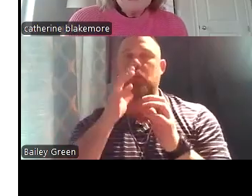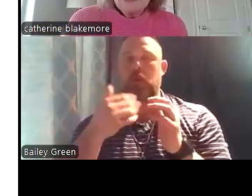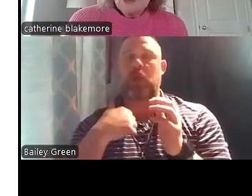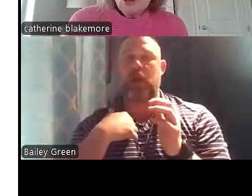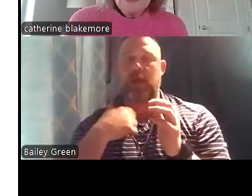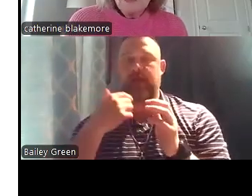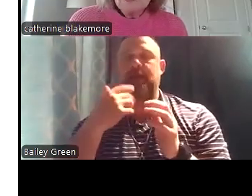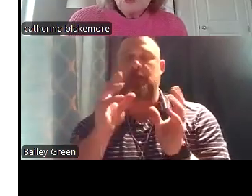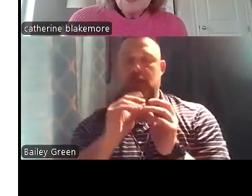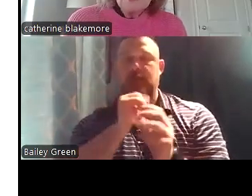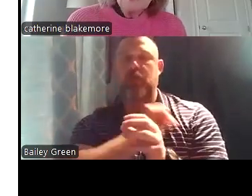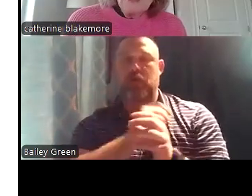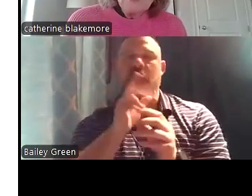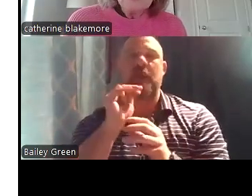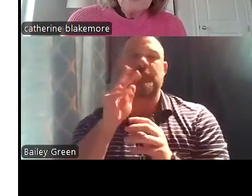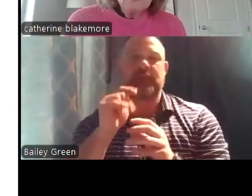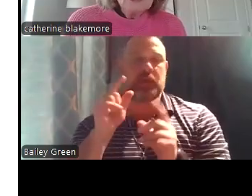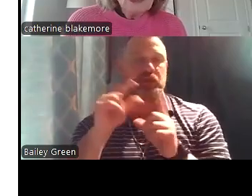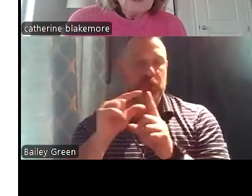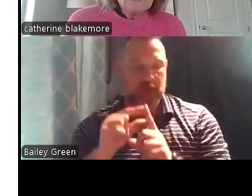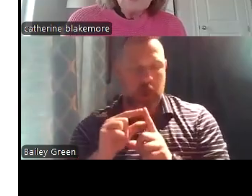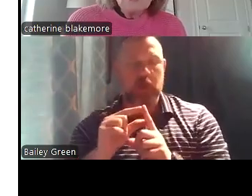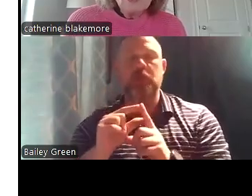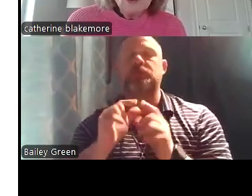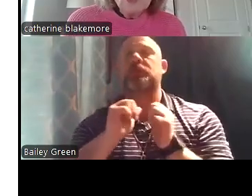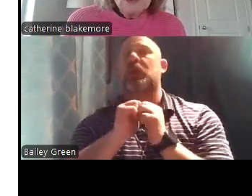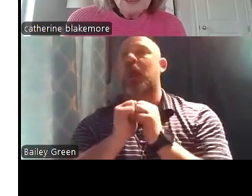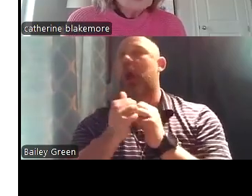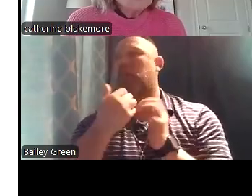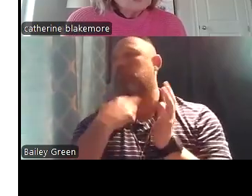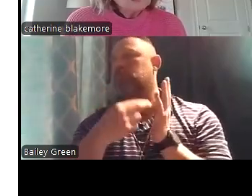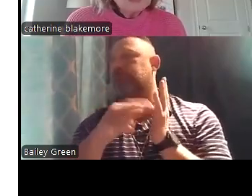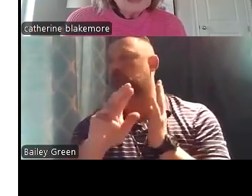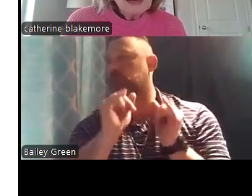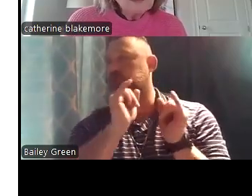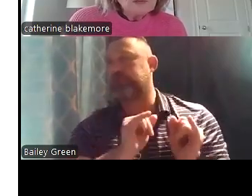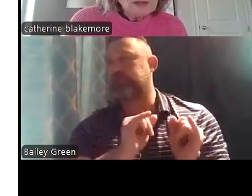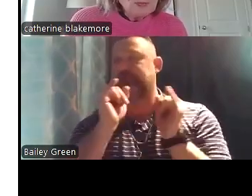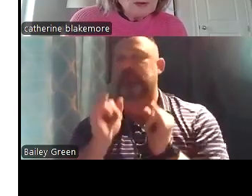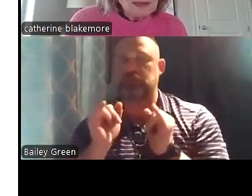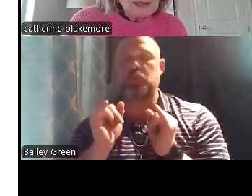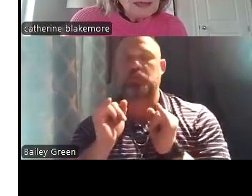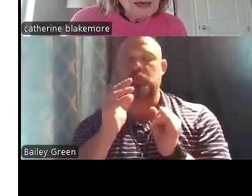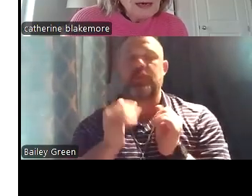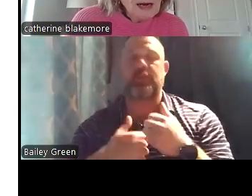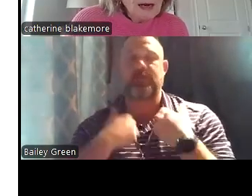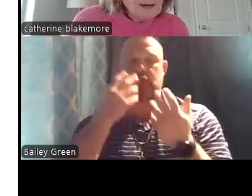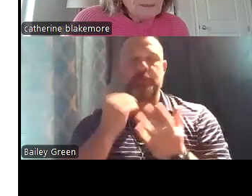just updated terminology, thinking about how we refer to individuals that have lived